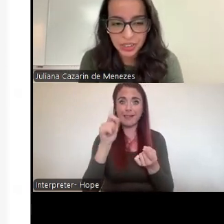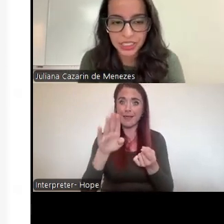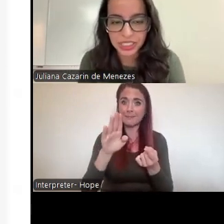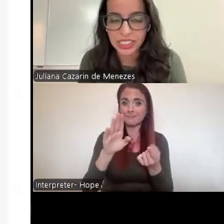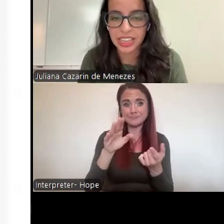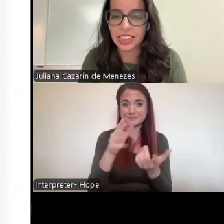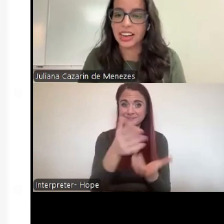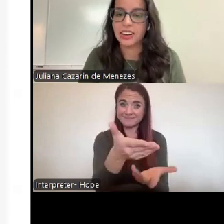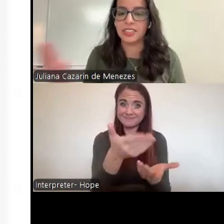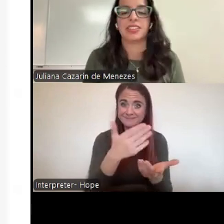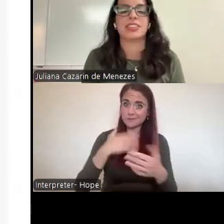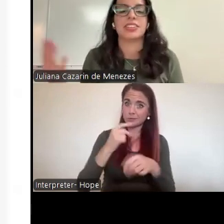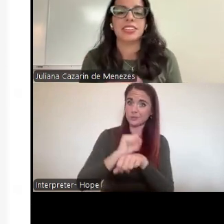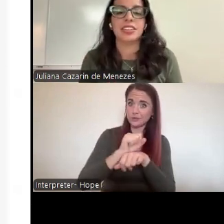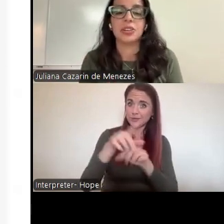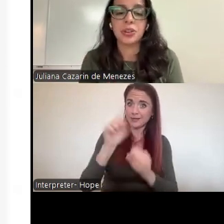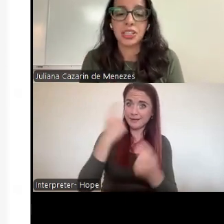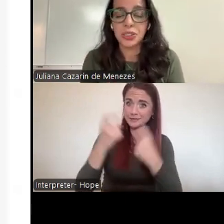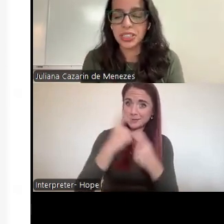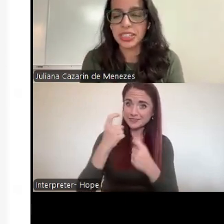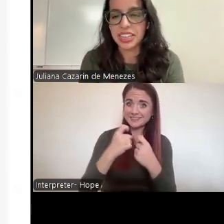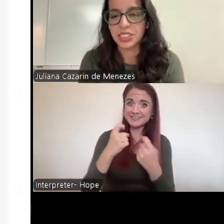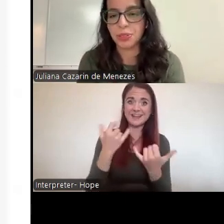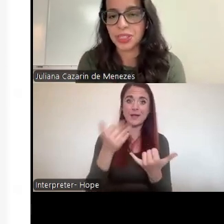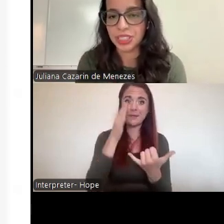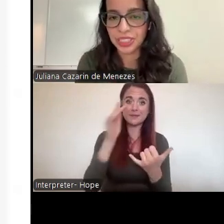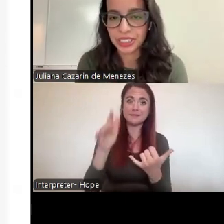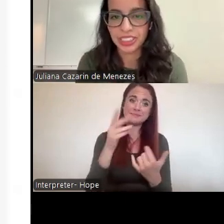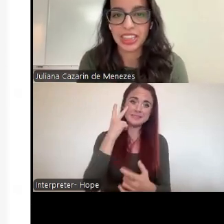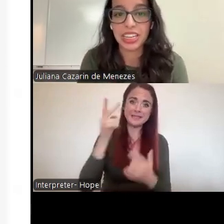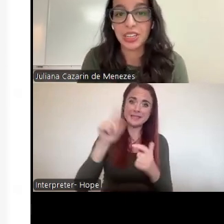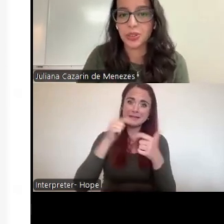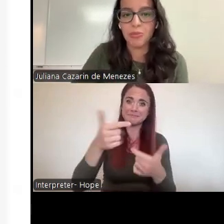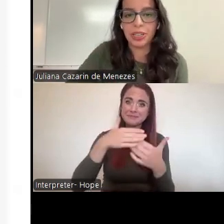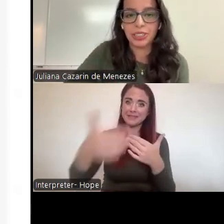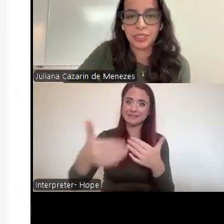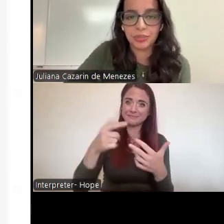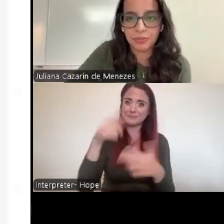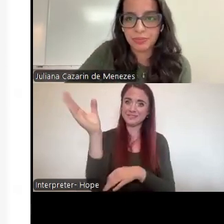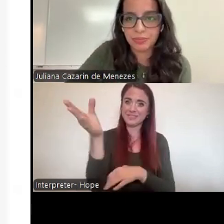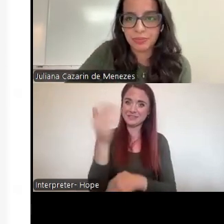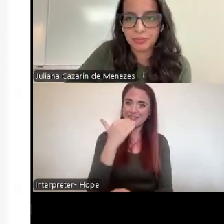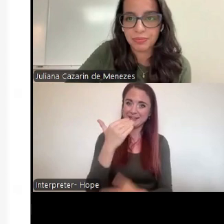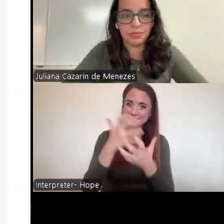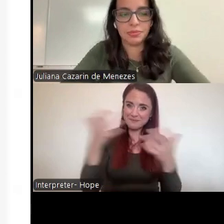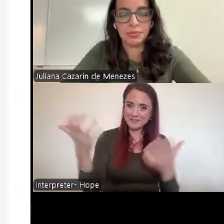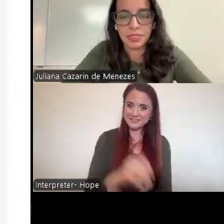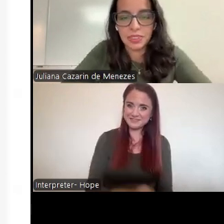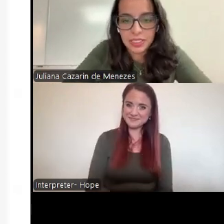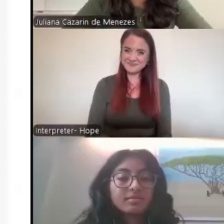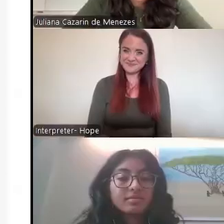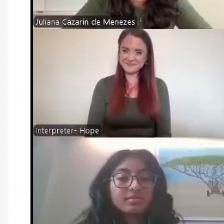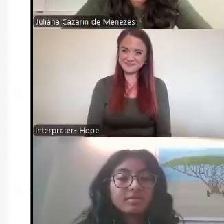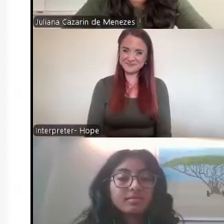ask any questions. And now you're going to see the next presentation. Thank you so much.